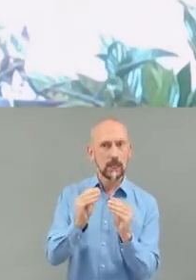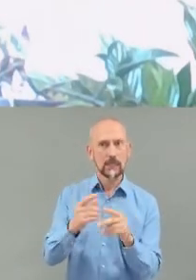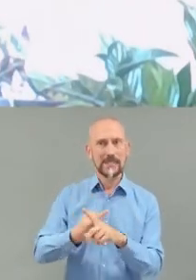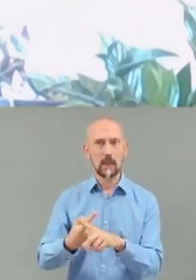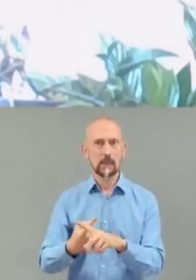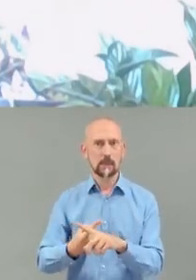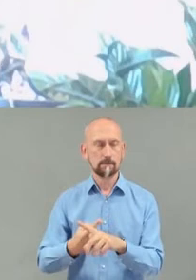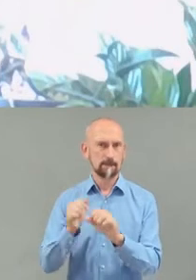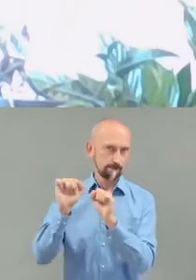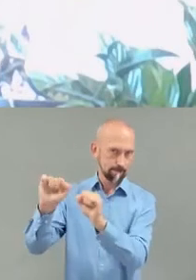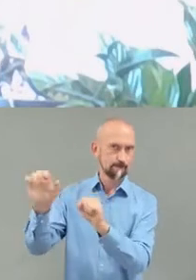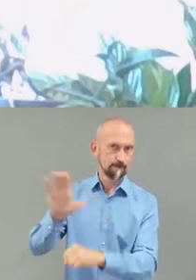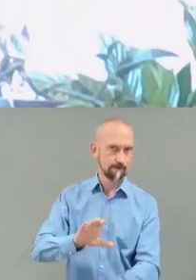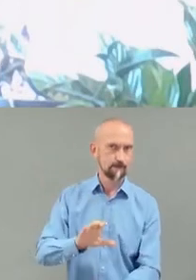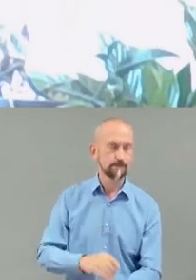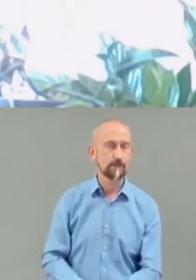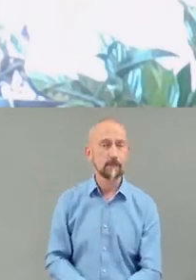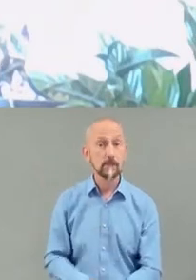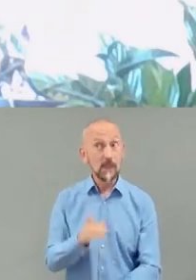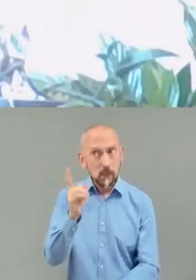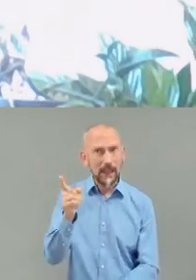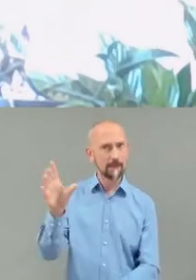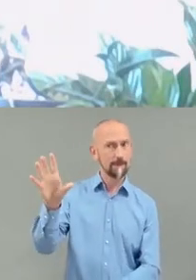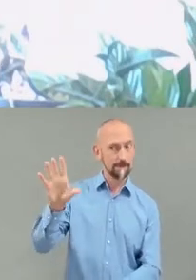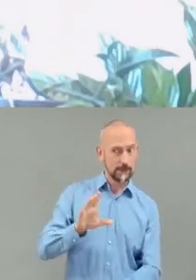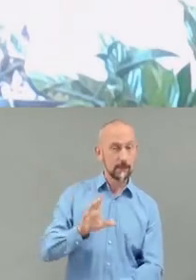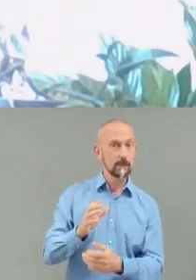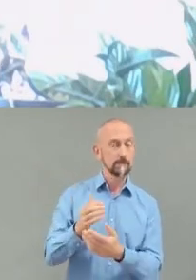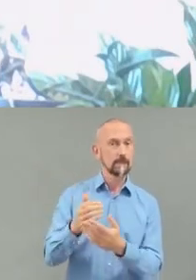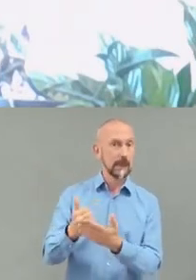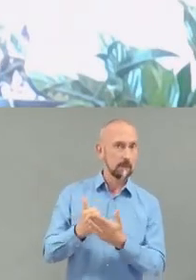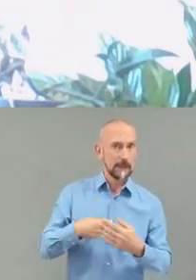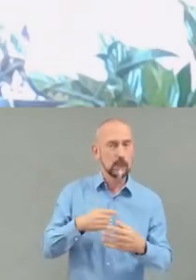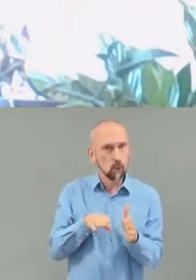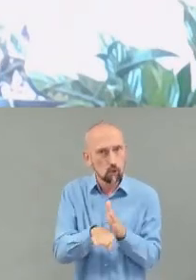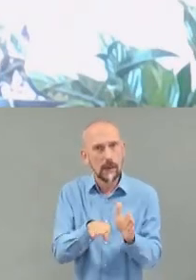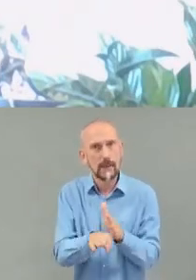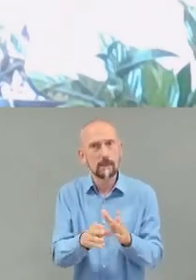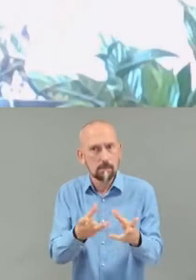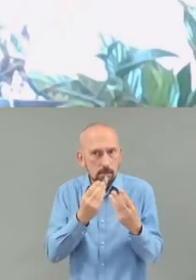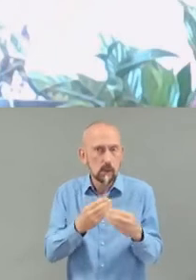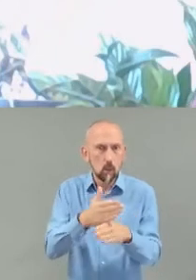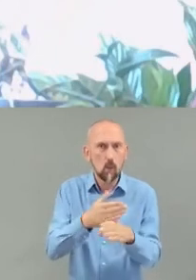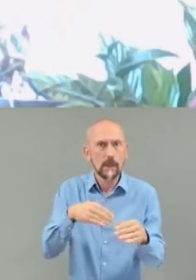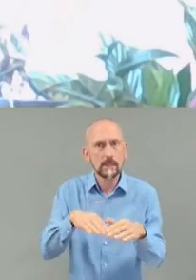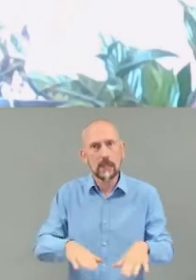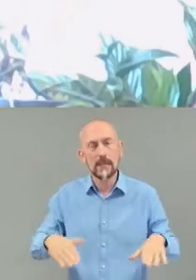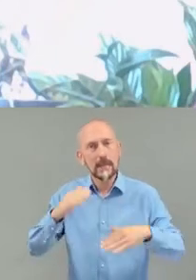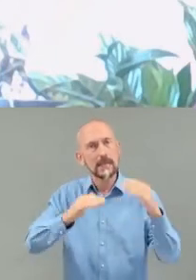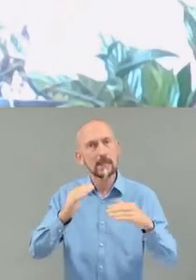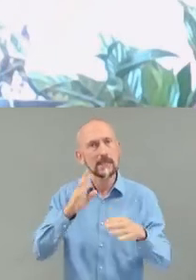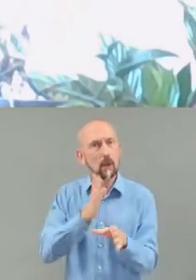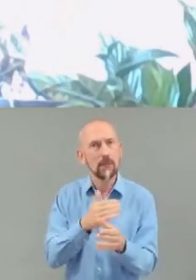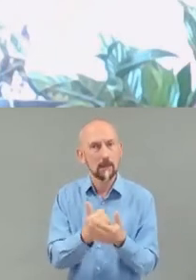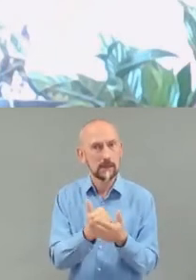It is public funding that enabled me to train and work in the NHS as a child and adolescent psychotherapist for the last 20